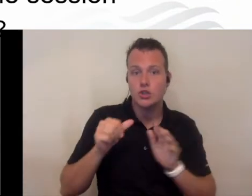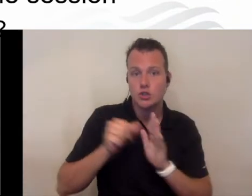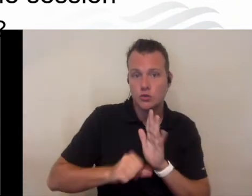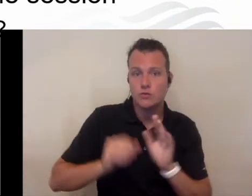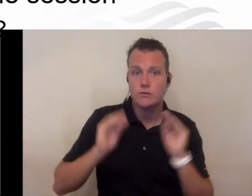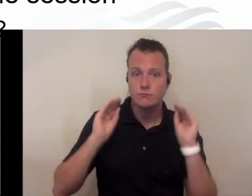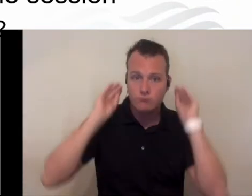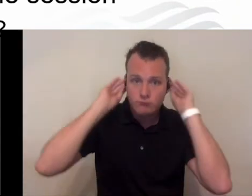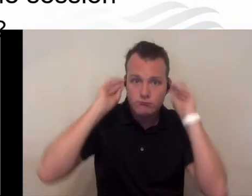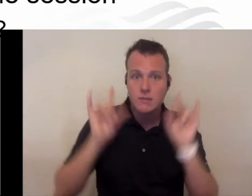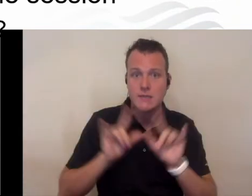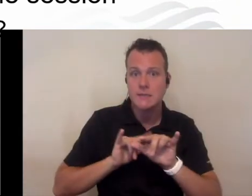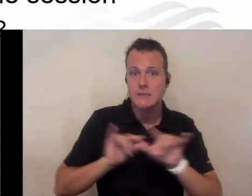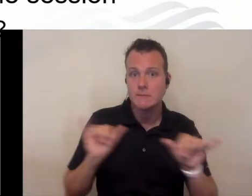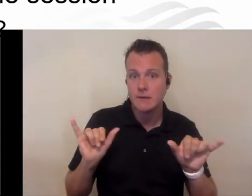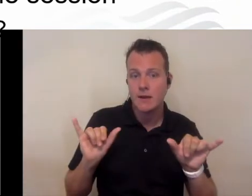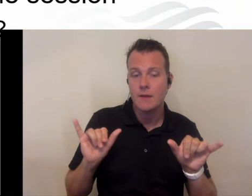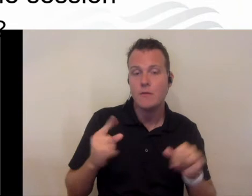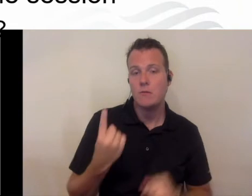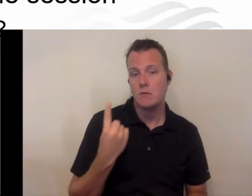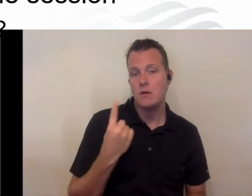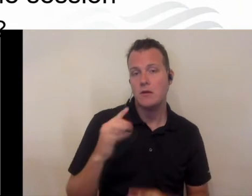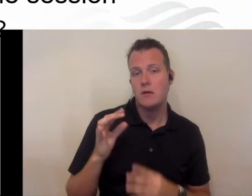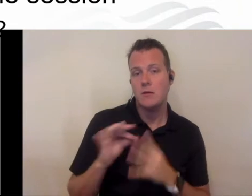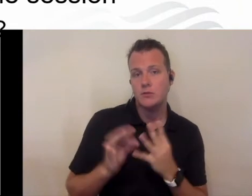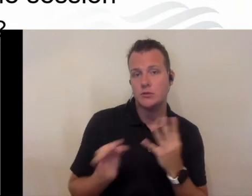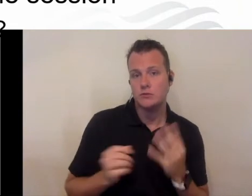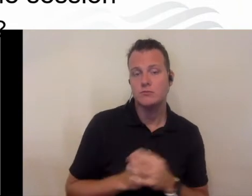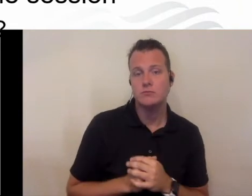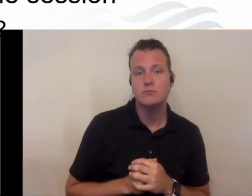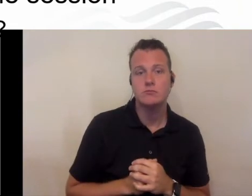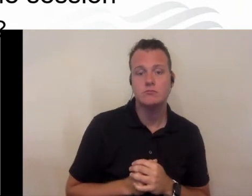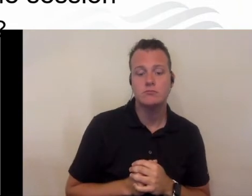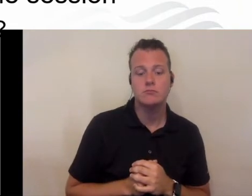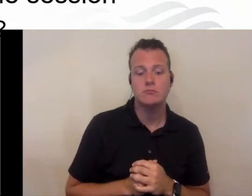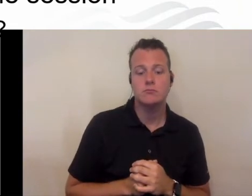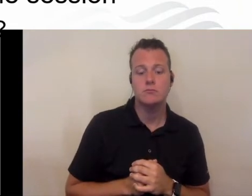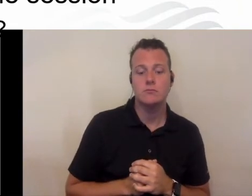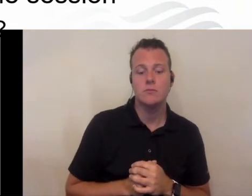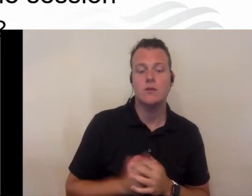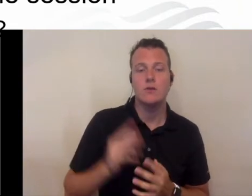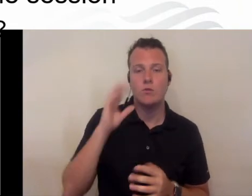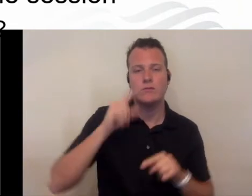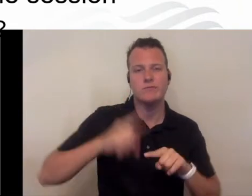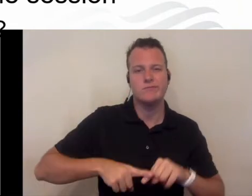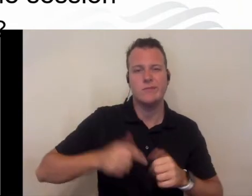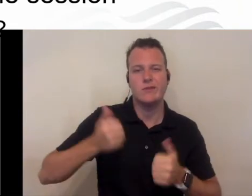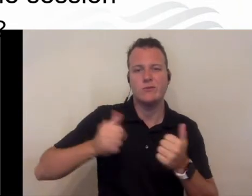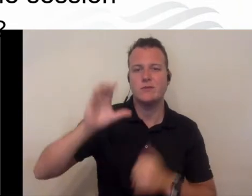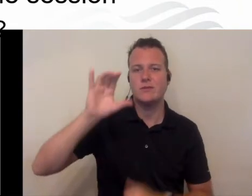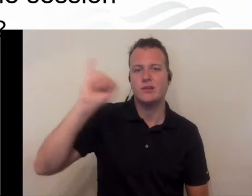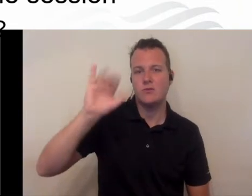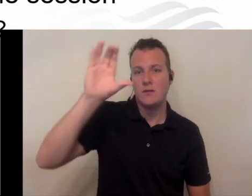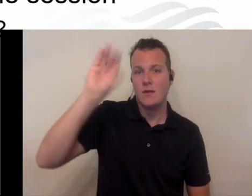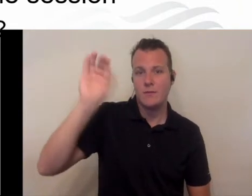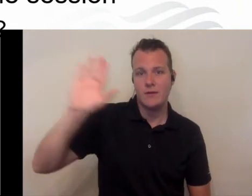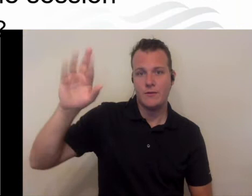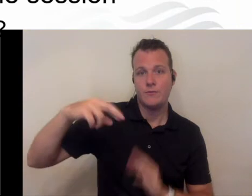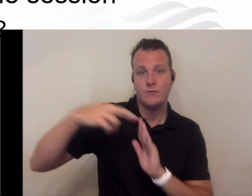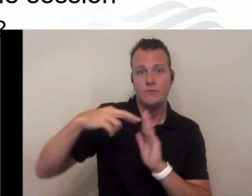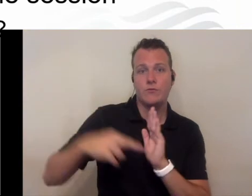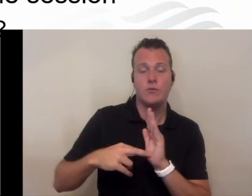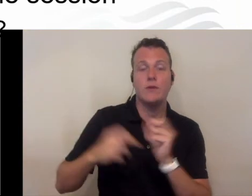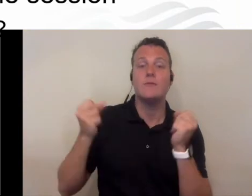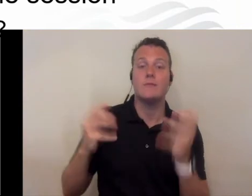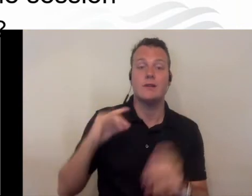is one option for you. It's going to be payer specific. And many payers will not